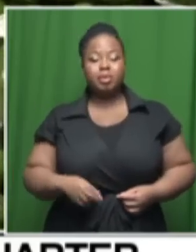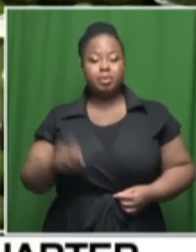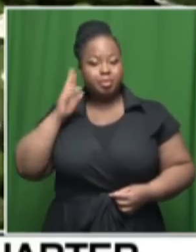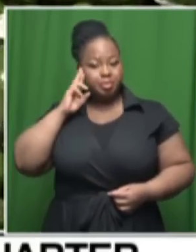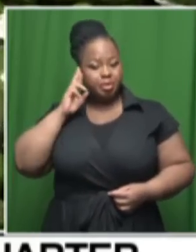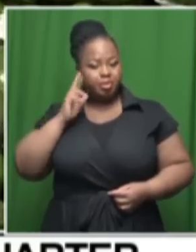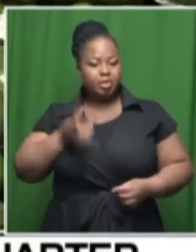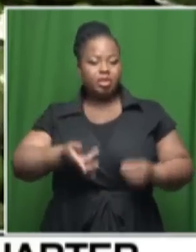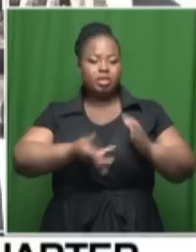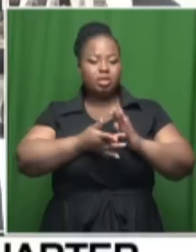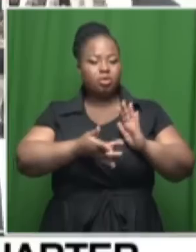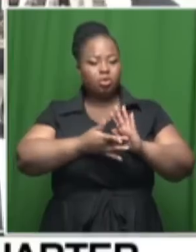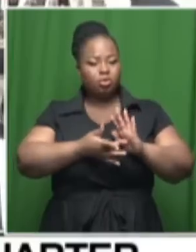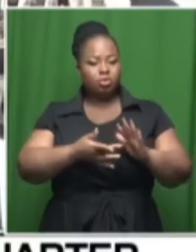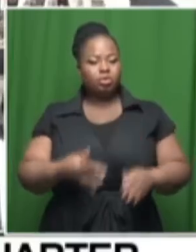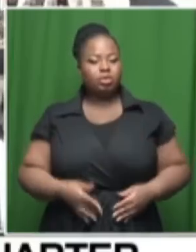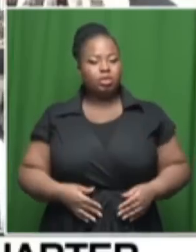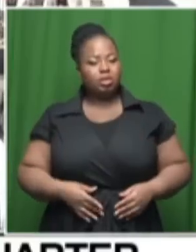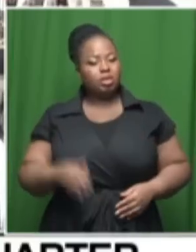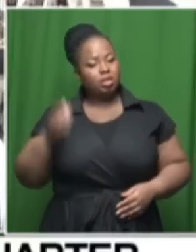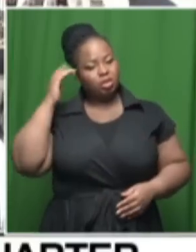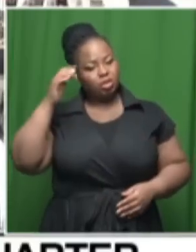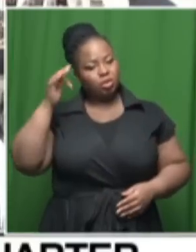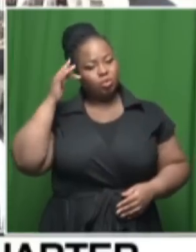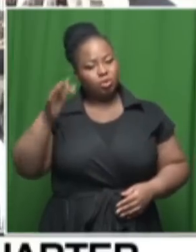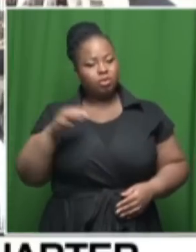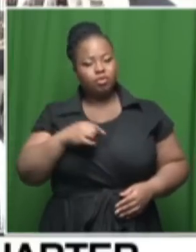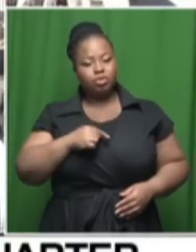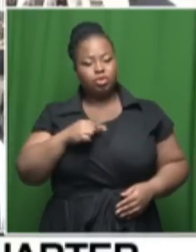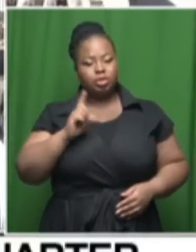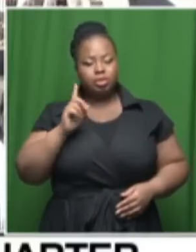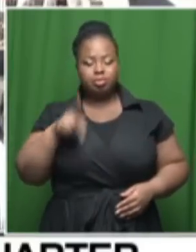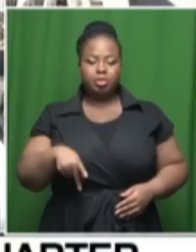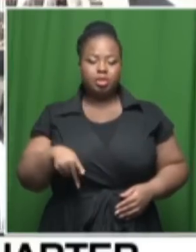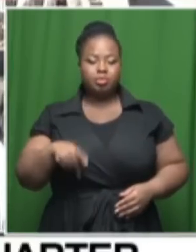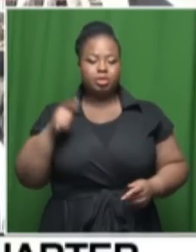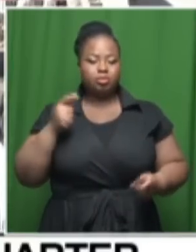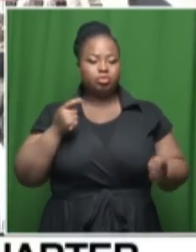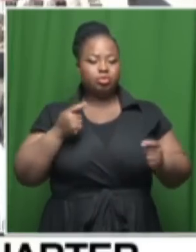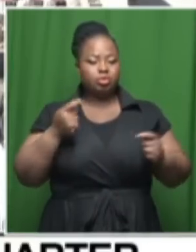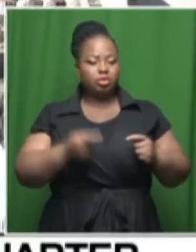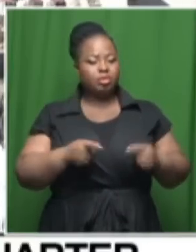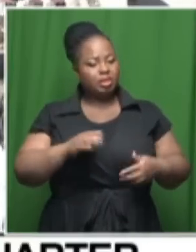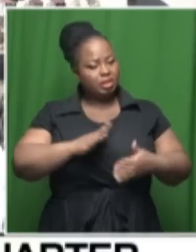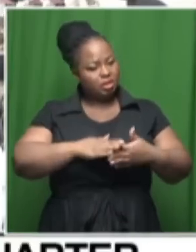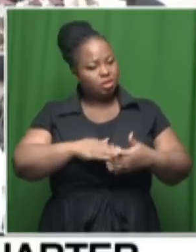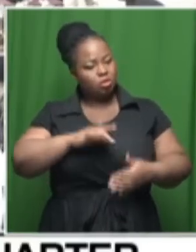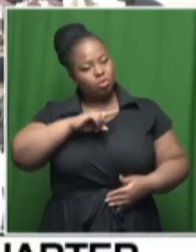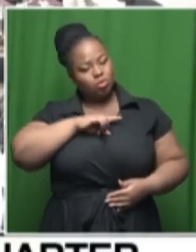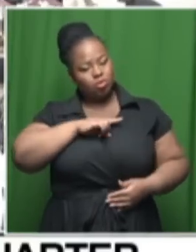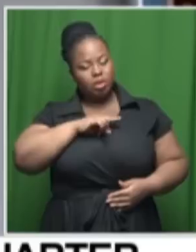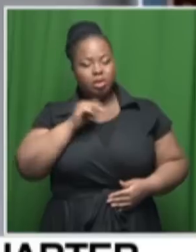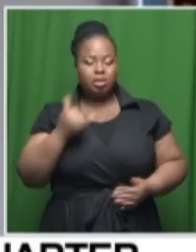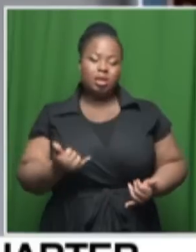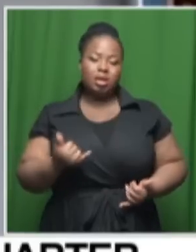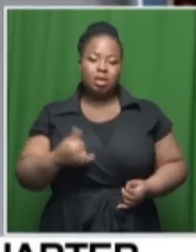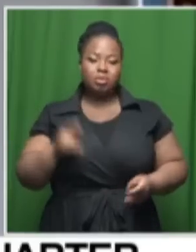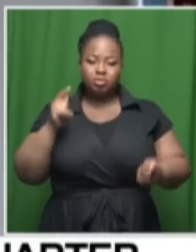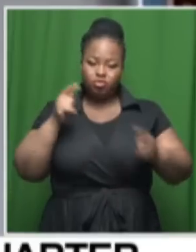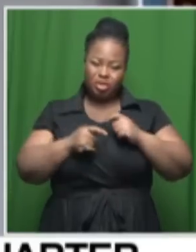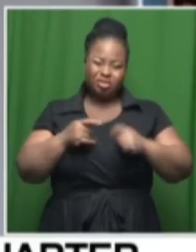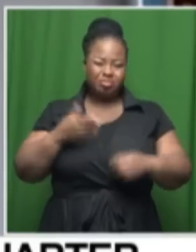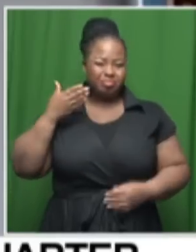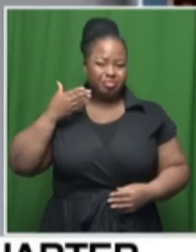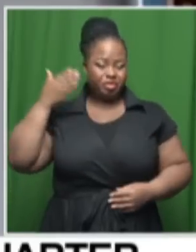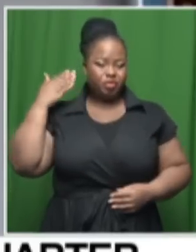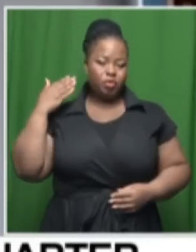and the techniques and the theory behind GDP keeps on evolving, and that's another reason why they've revisited some of the past data.